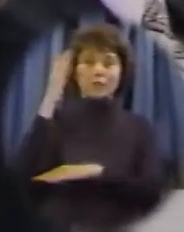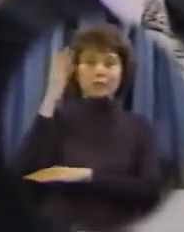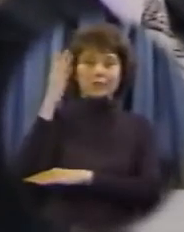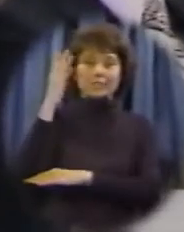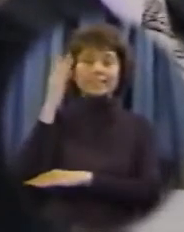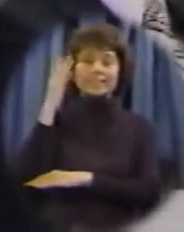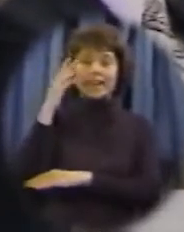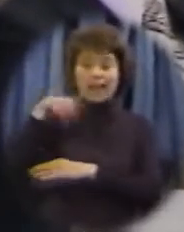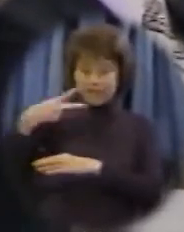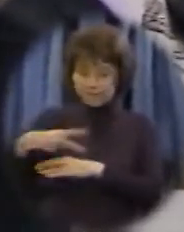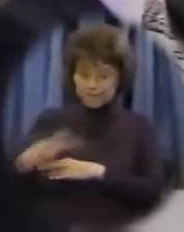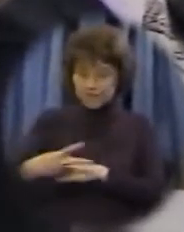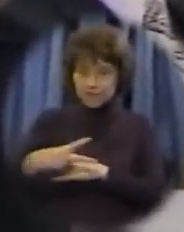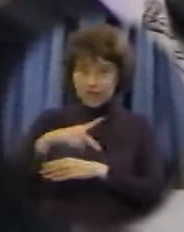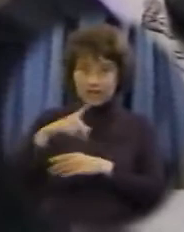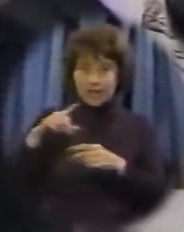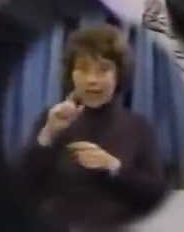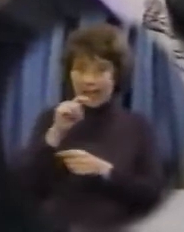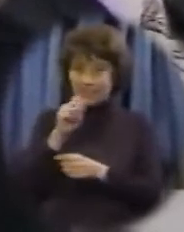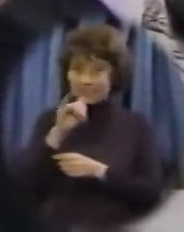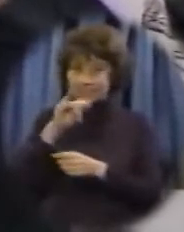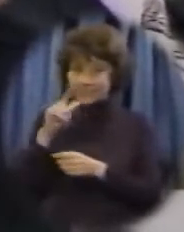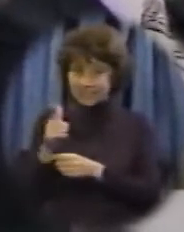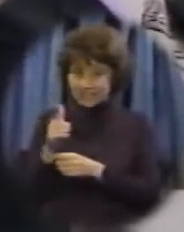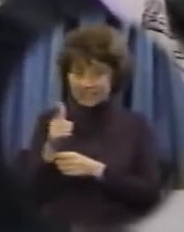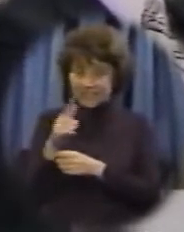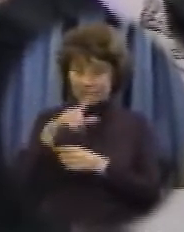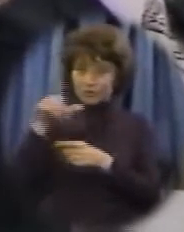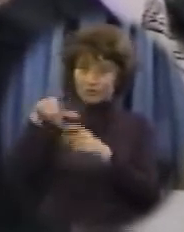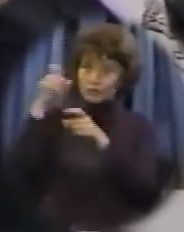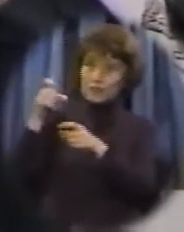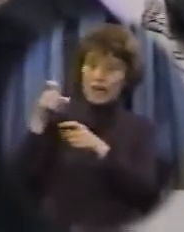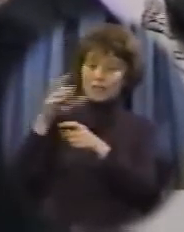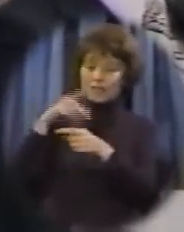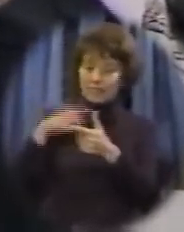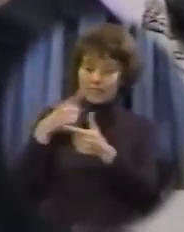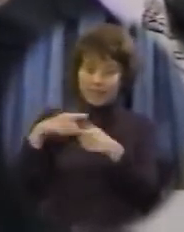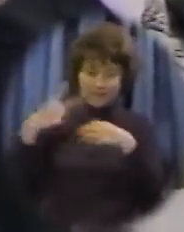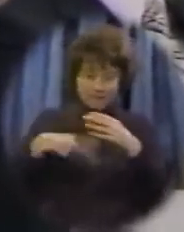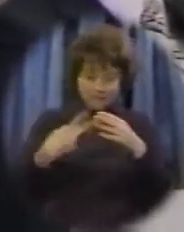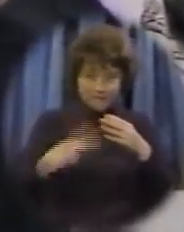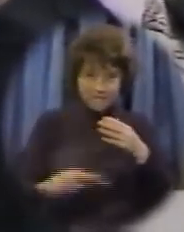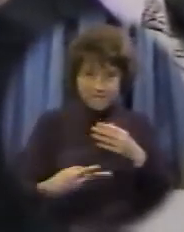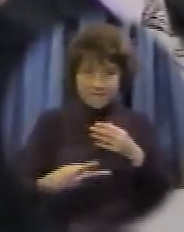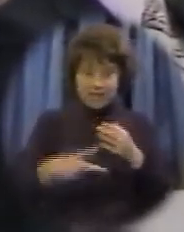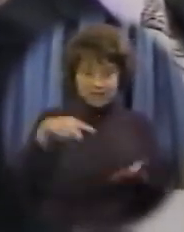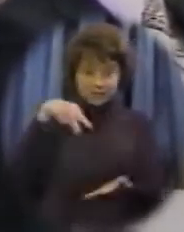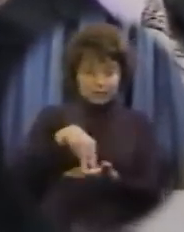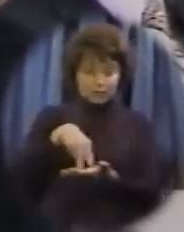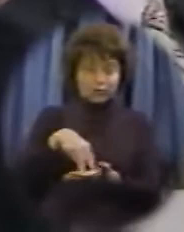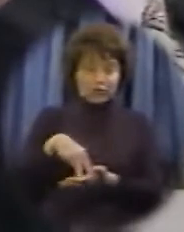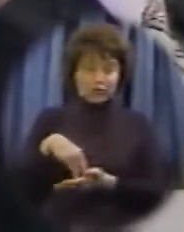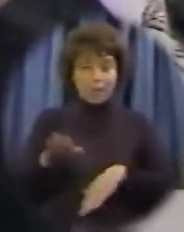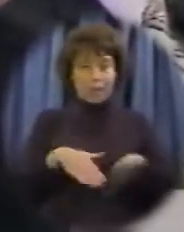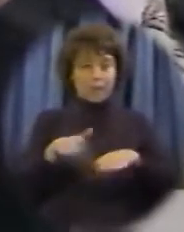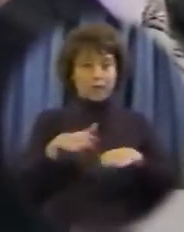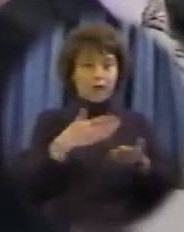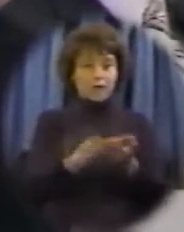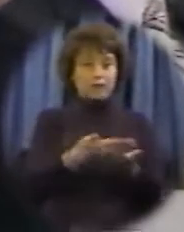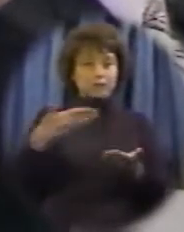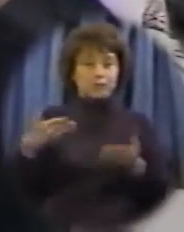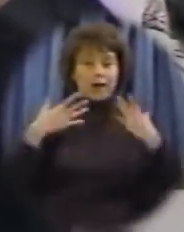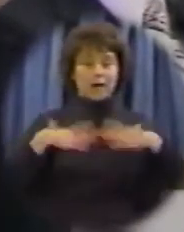tail around a limb. The jaw of it broke off his tail. He hit the ground, stood up on his hind feet, walked across the street, bought him a suit of clothes, went to teaching in the university, and said,